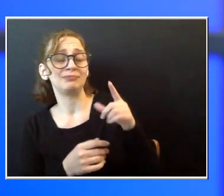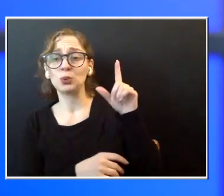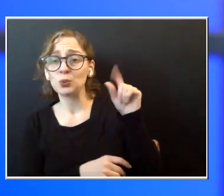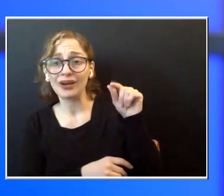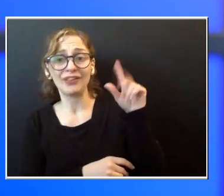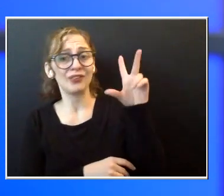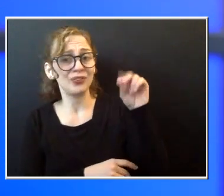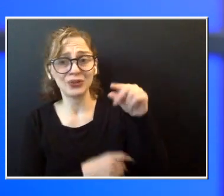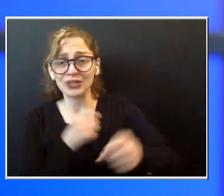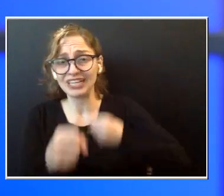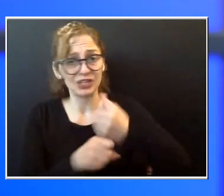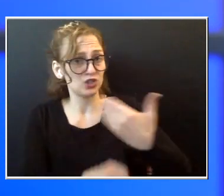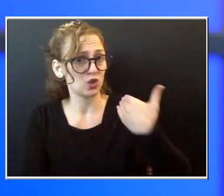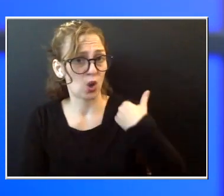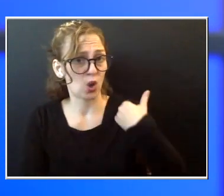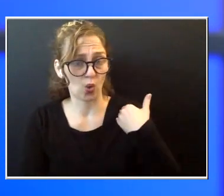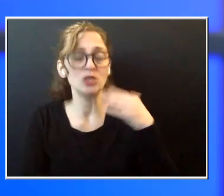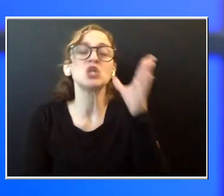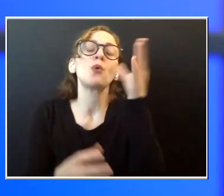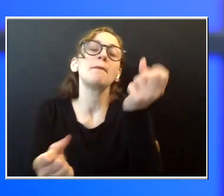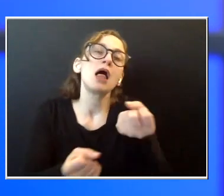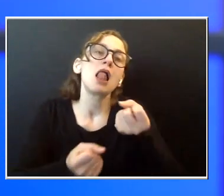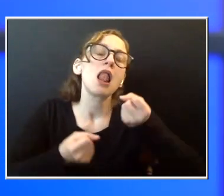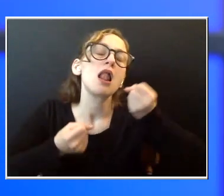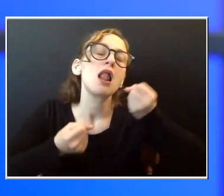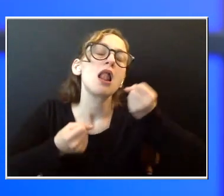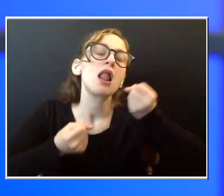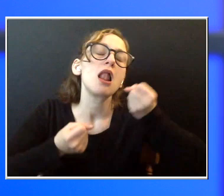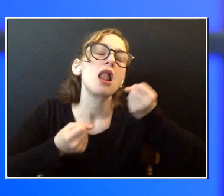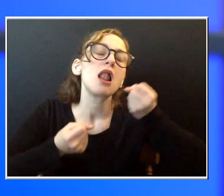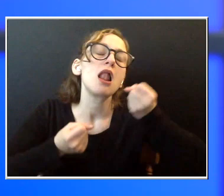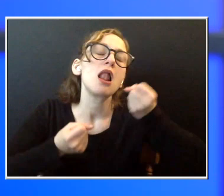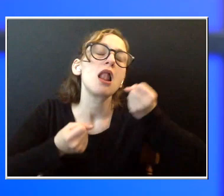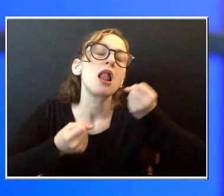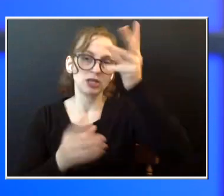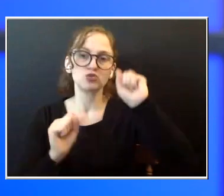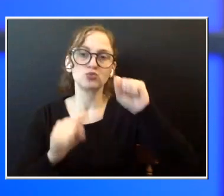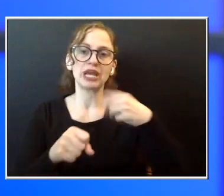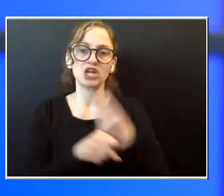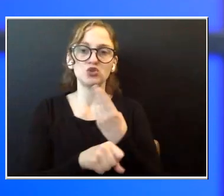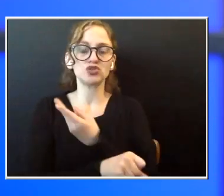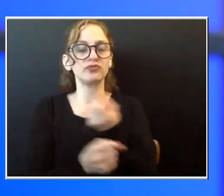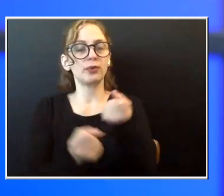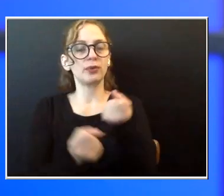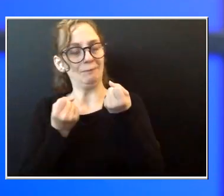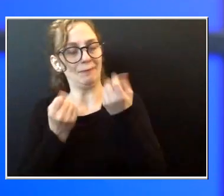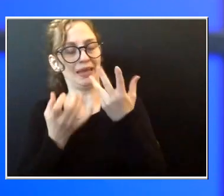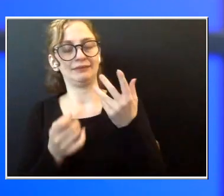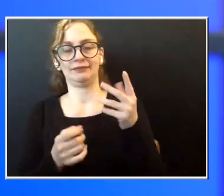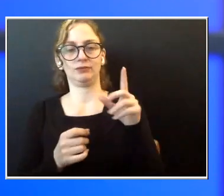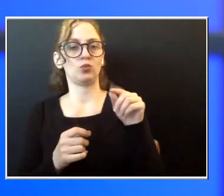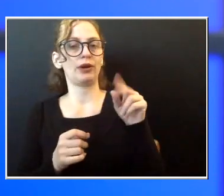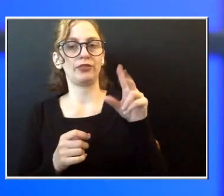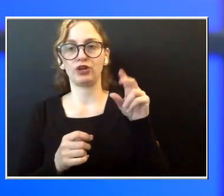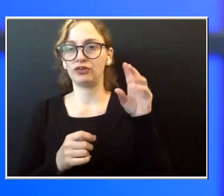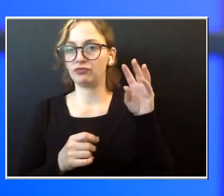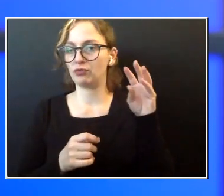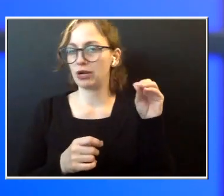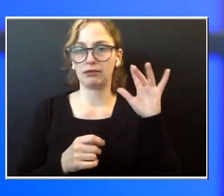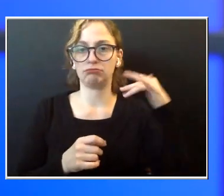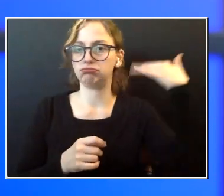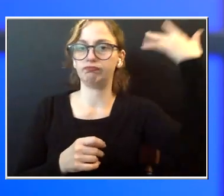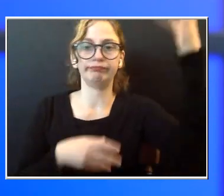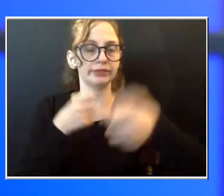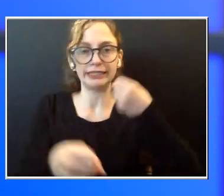a huge amount of information that can be used, I think, for decades in the future. And the first relevant